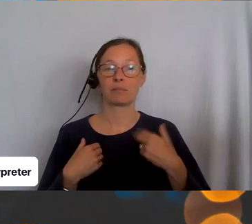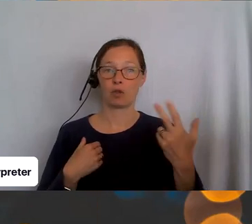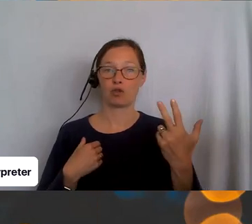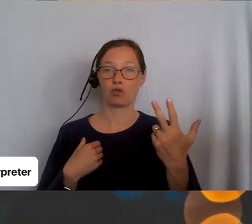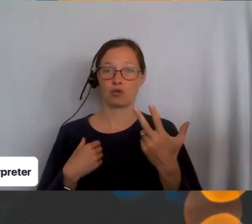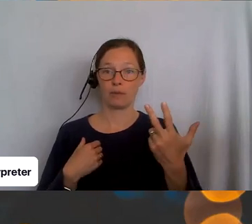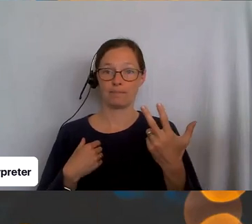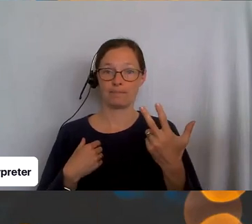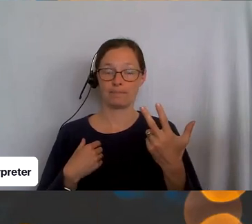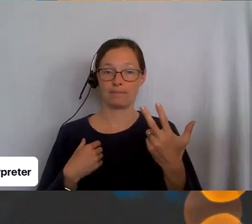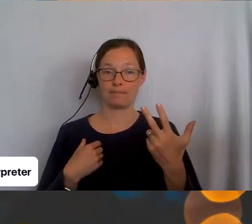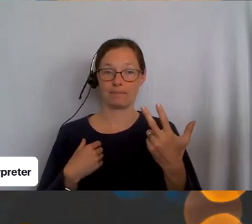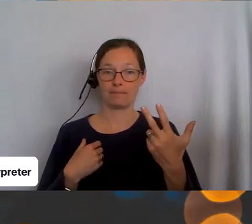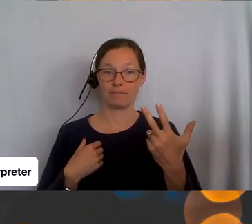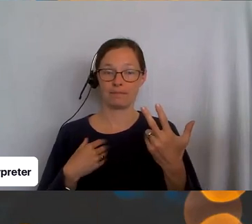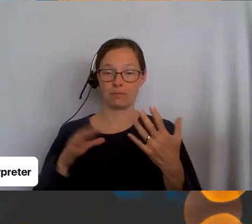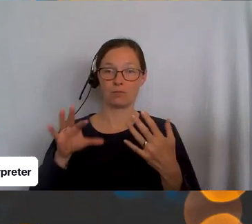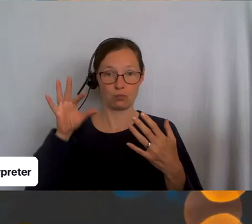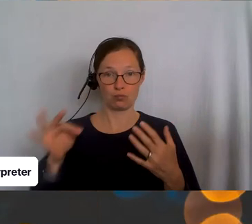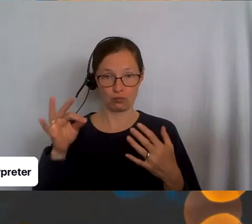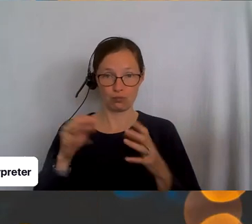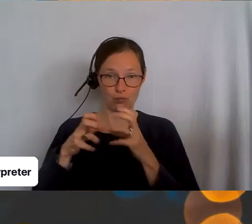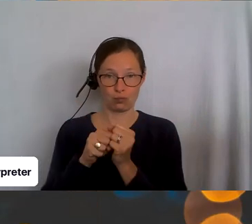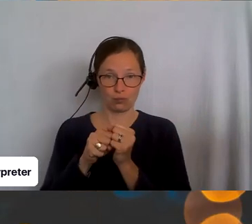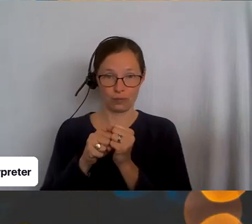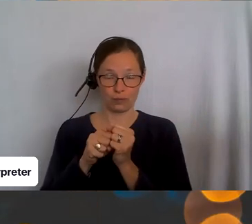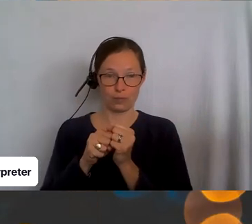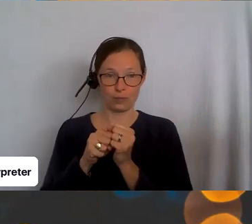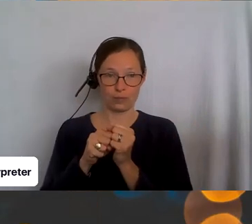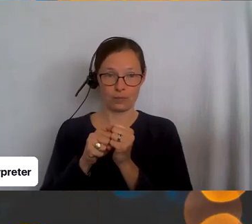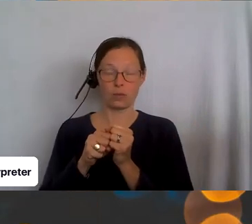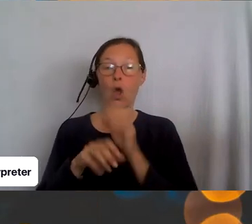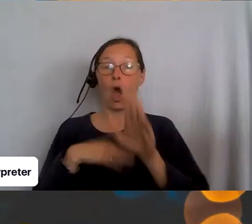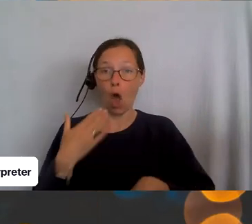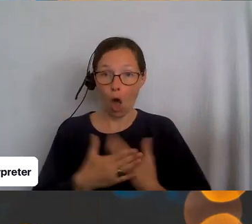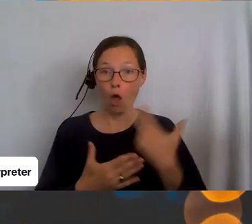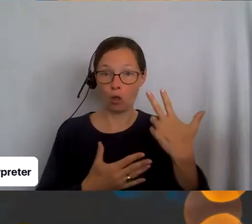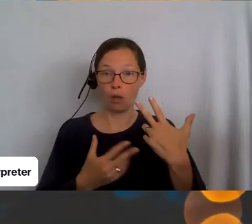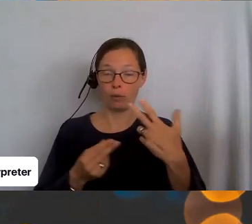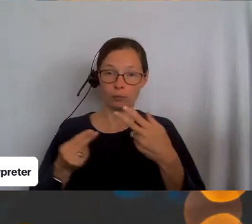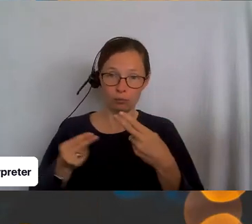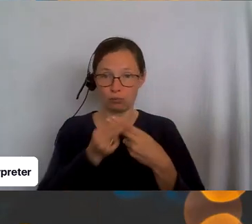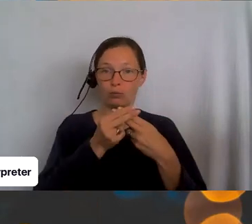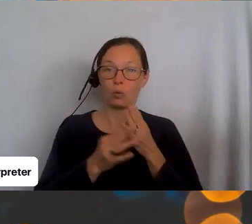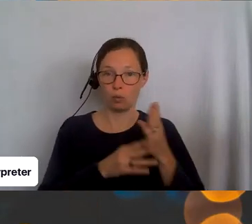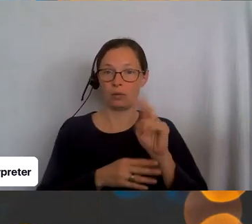of mush them together, and you're going to put those through your needle.